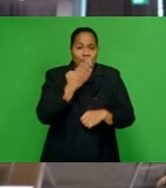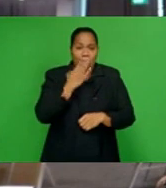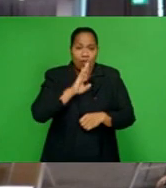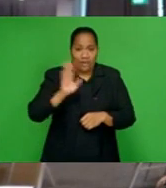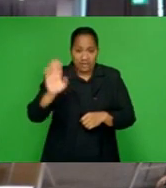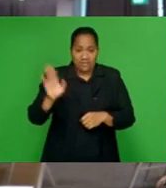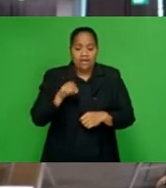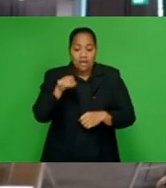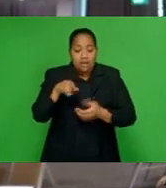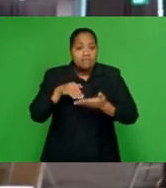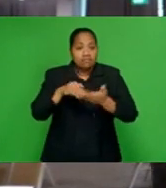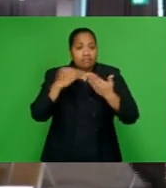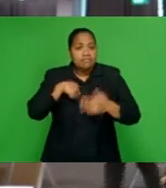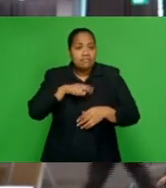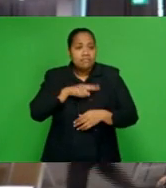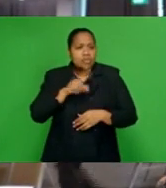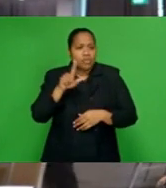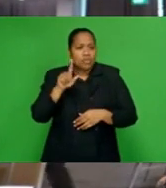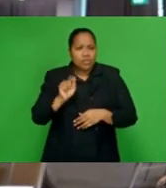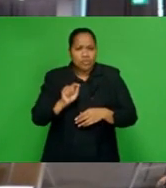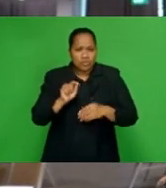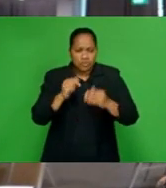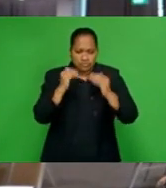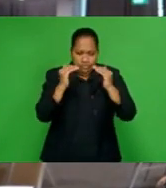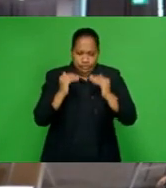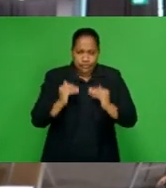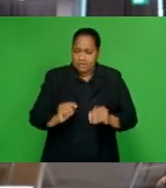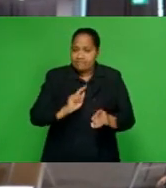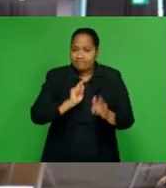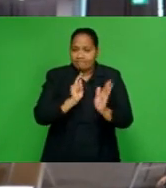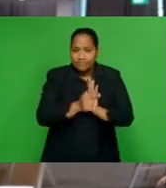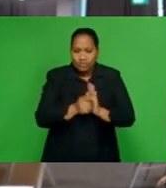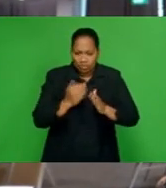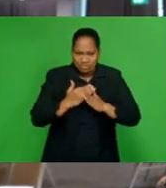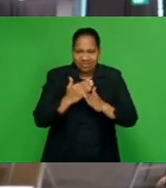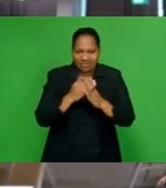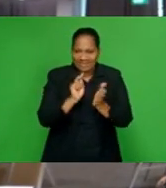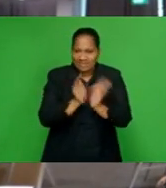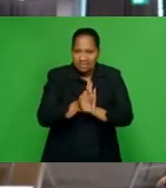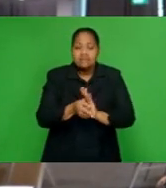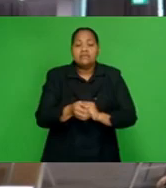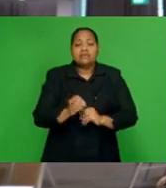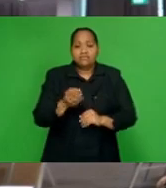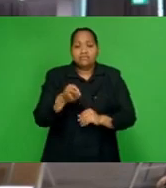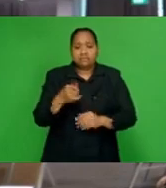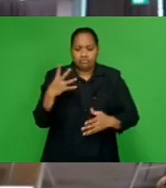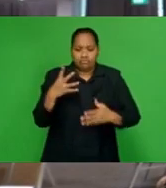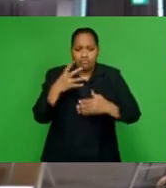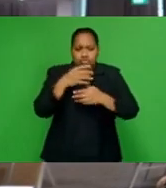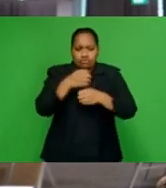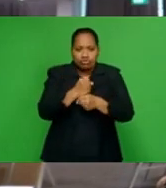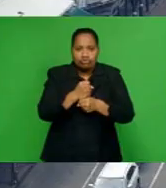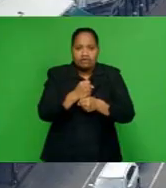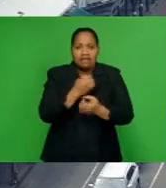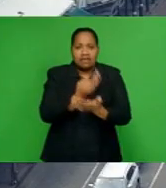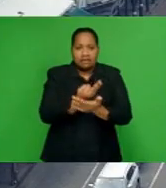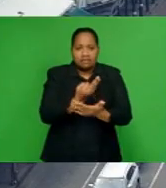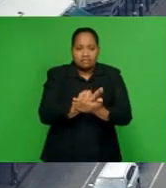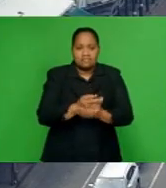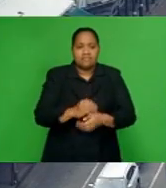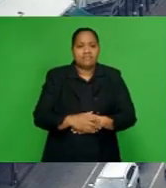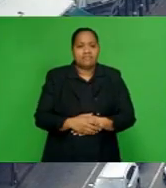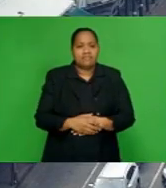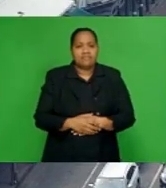This will help us to do the transaction much faster and bring a lot more activity into the overall financial and the consumer sector. On top